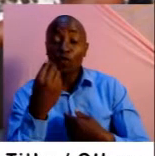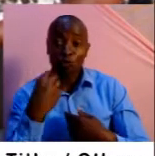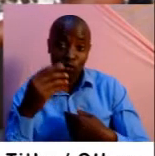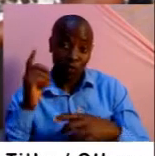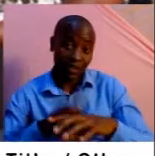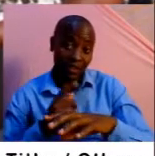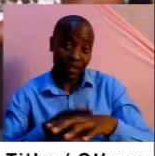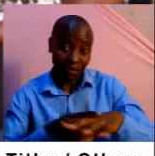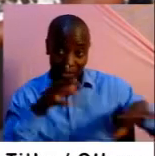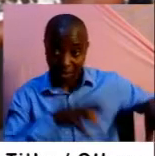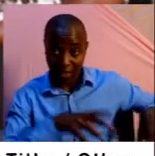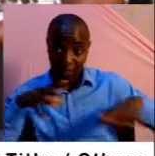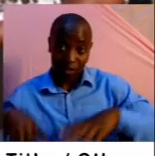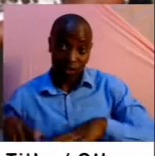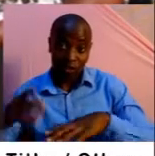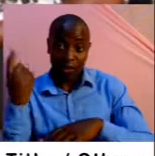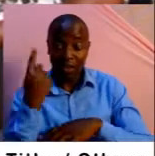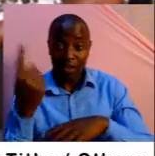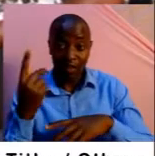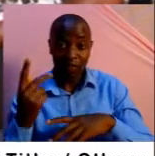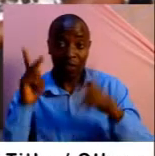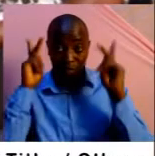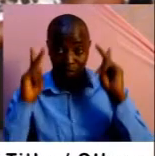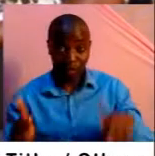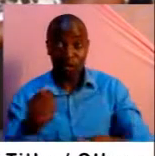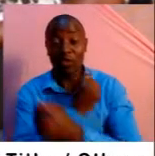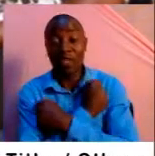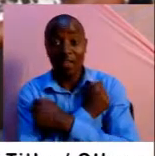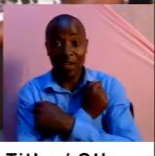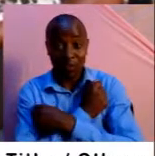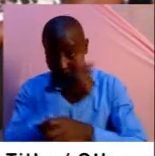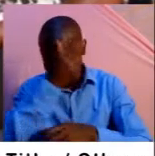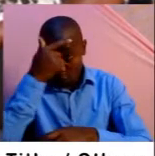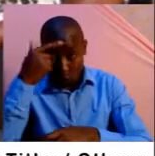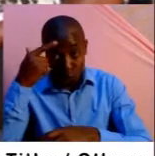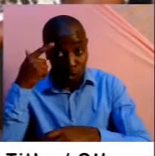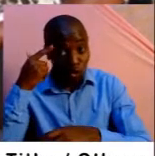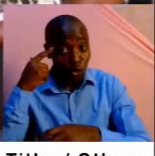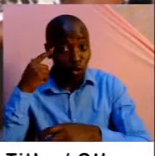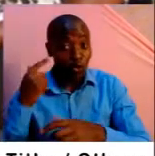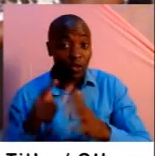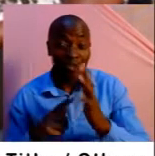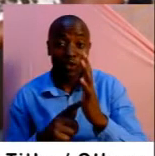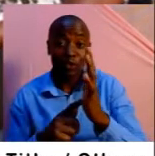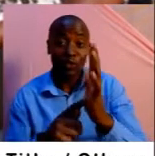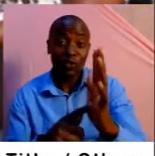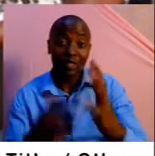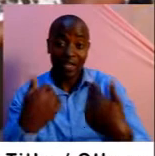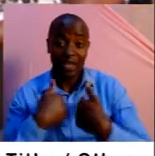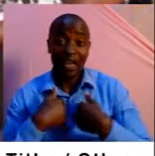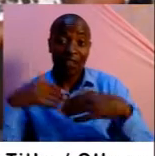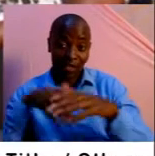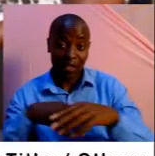that everyone really gladly embraces because of the manifestation that it has in